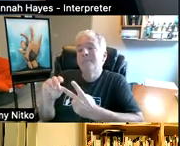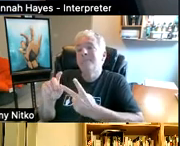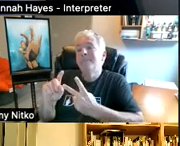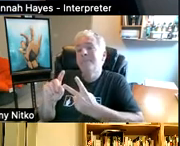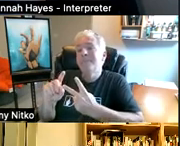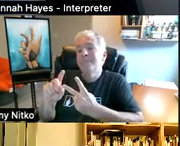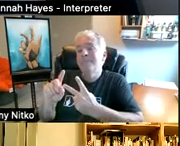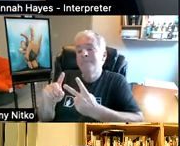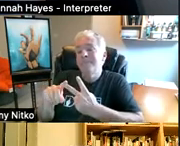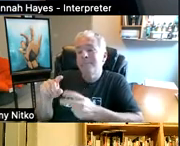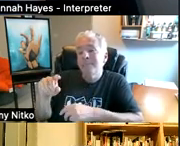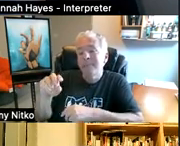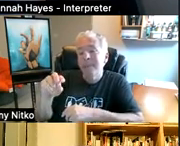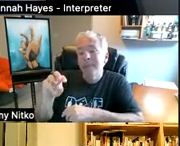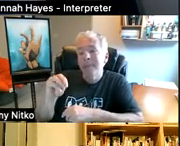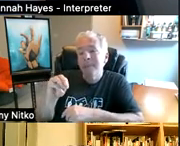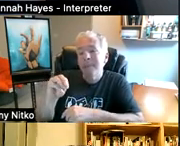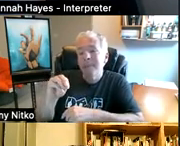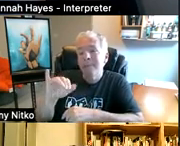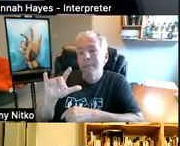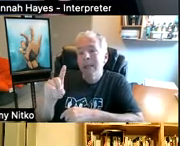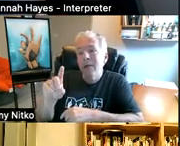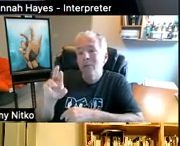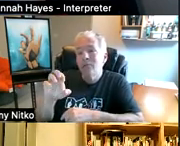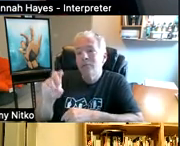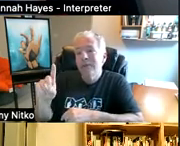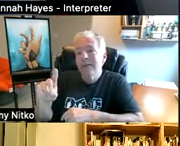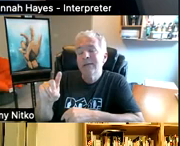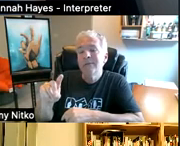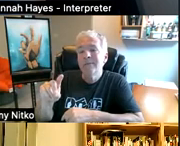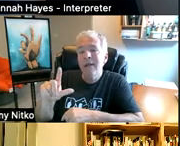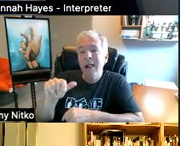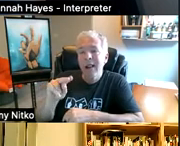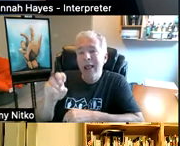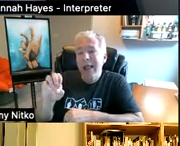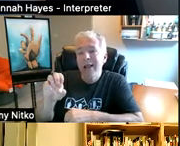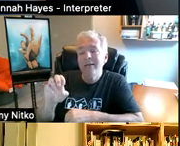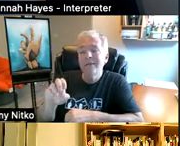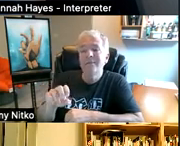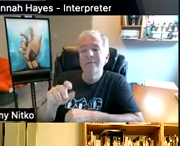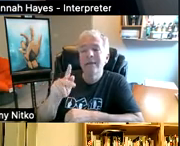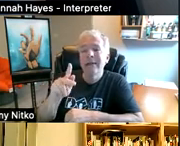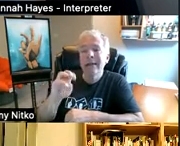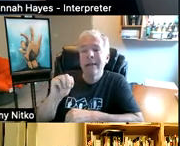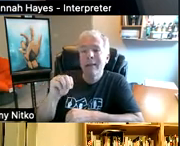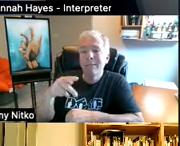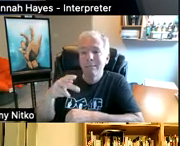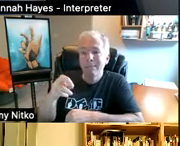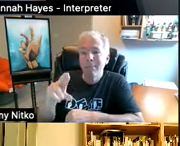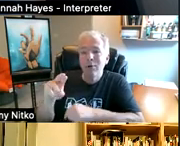have that tour. And so the Contemporary Art of Museum of Art wanted to step up and do